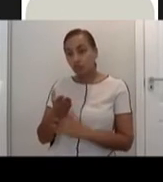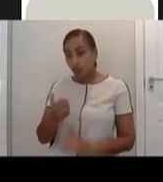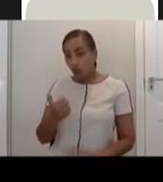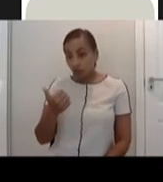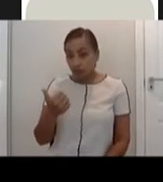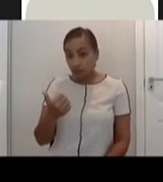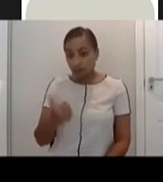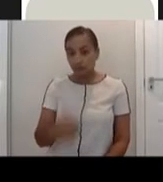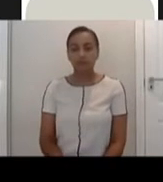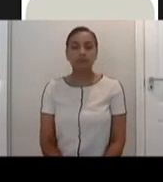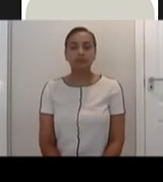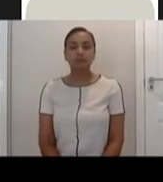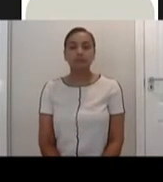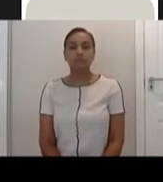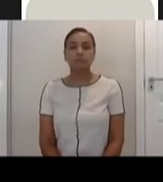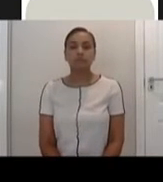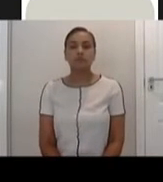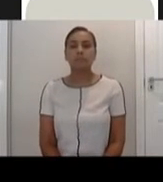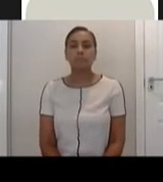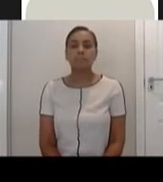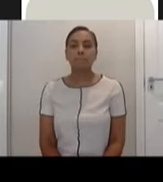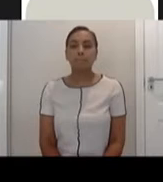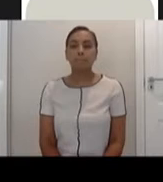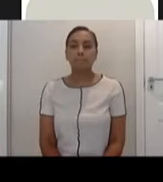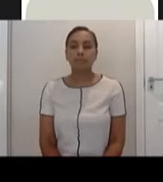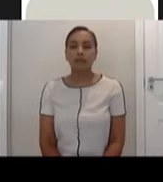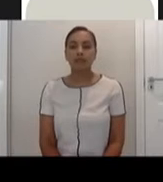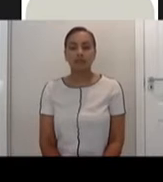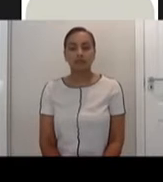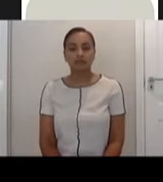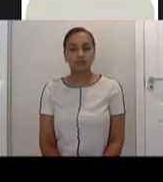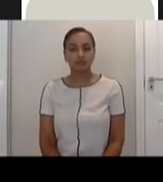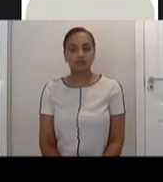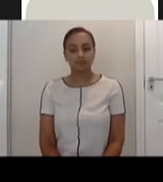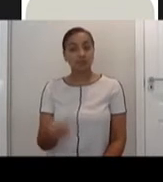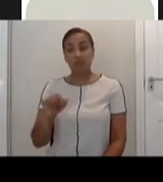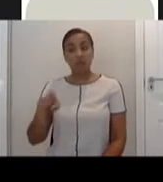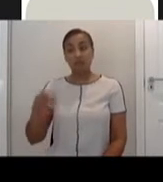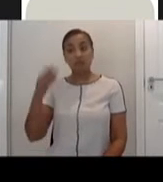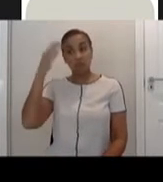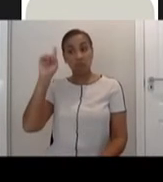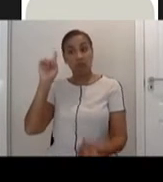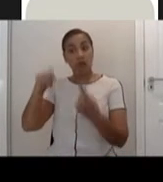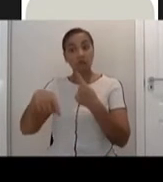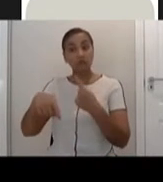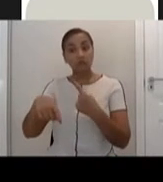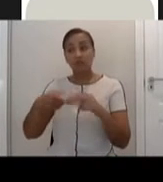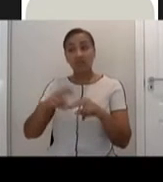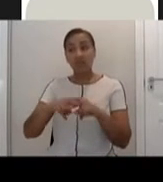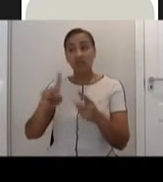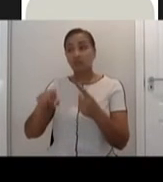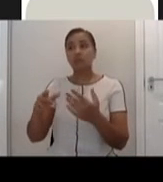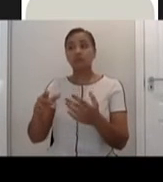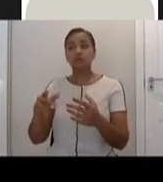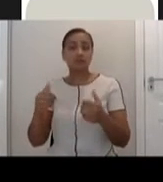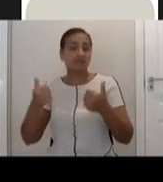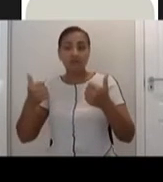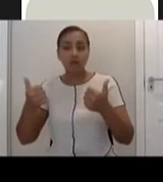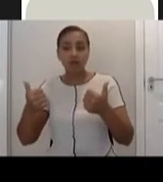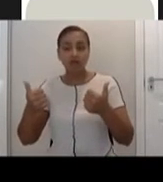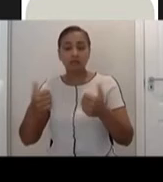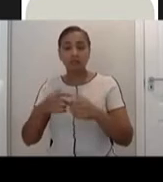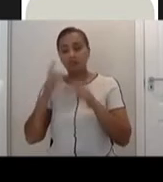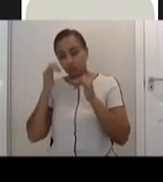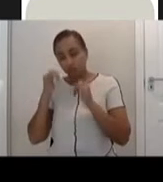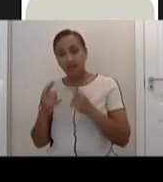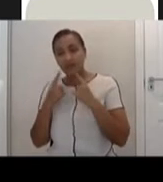couple of them? Yes, so of course. You may or may not know the answer off the top of your head. And again, if you don't, you can go look at the information